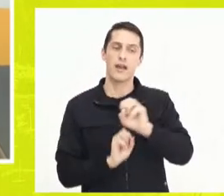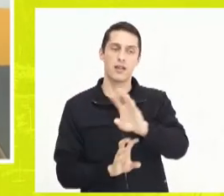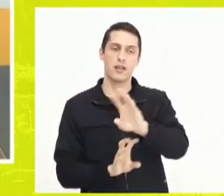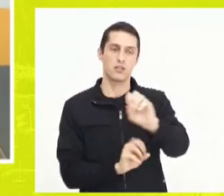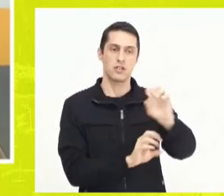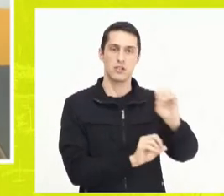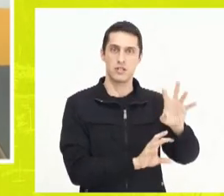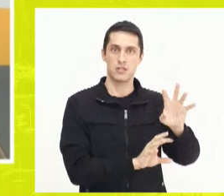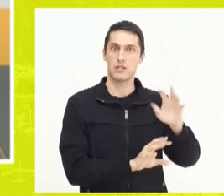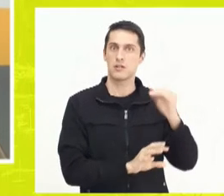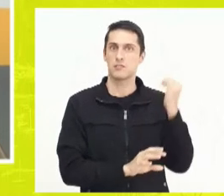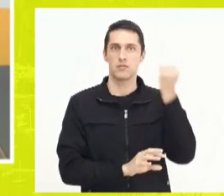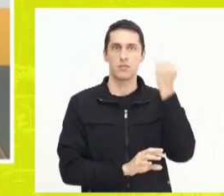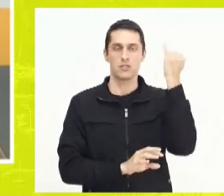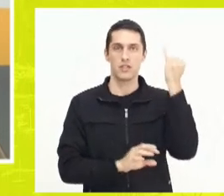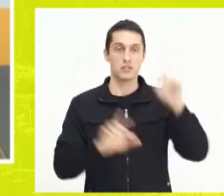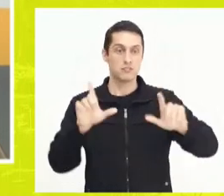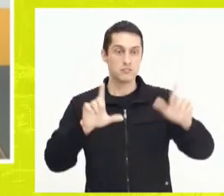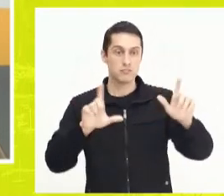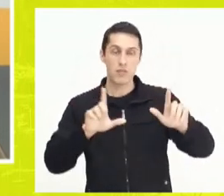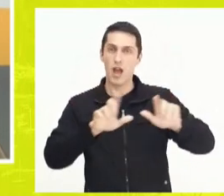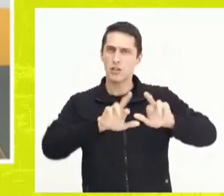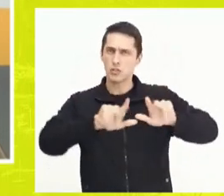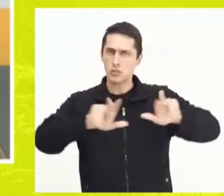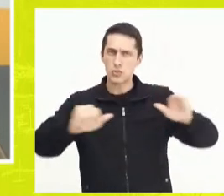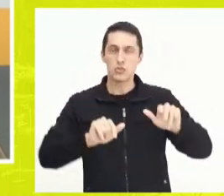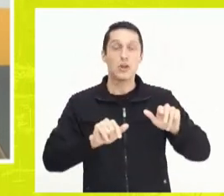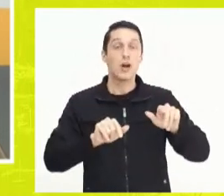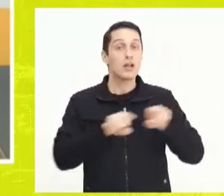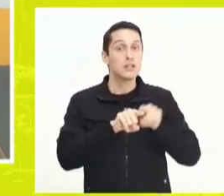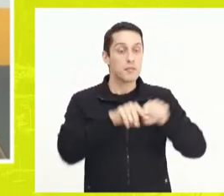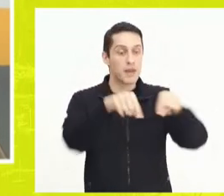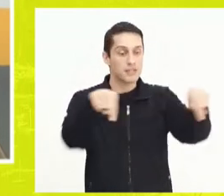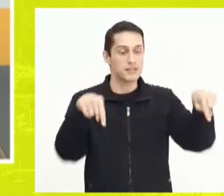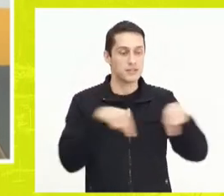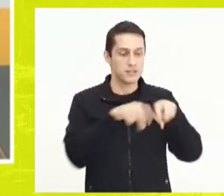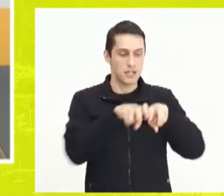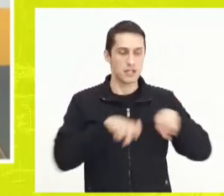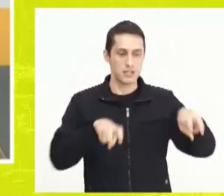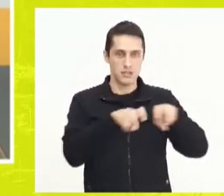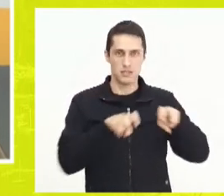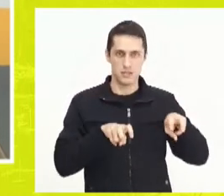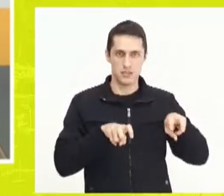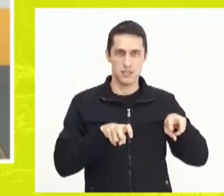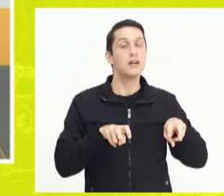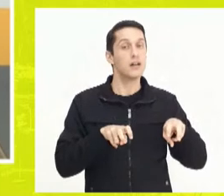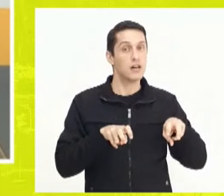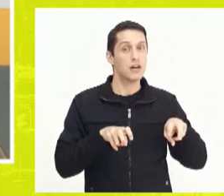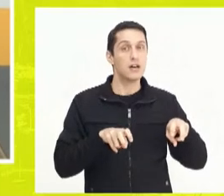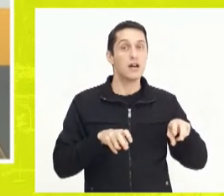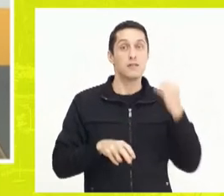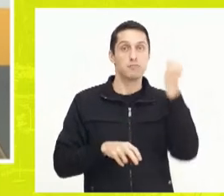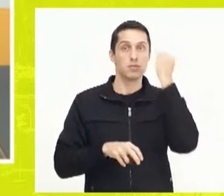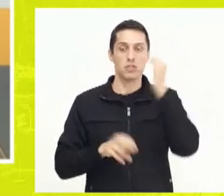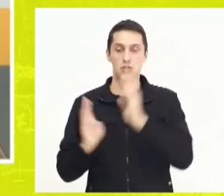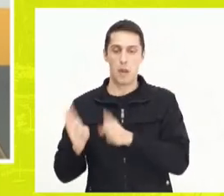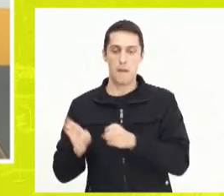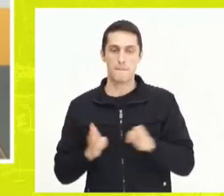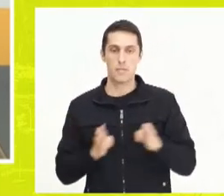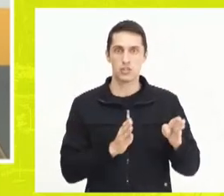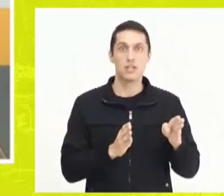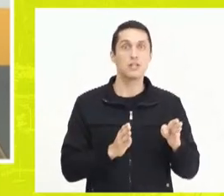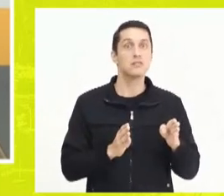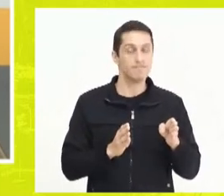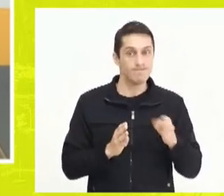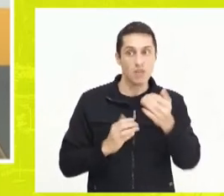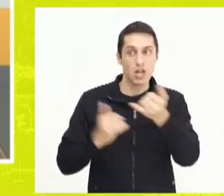it's really key to say that media education within the classrooms